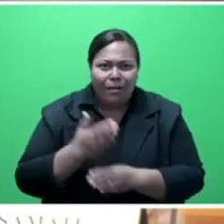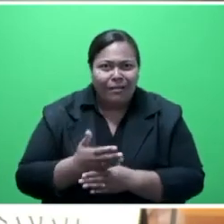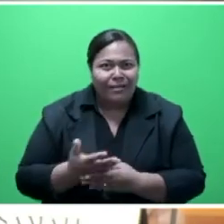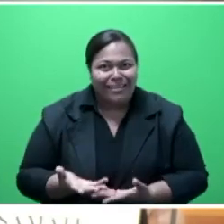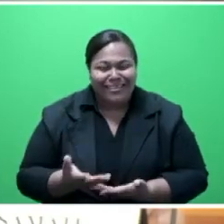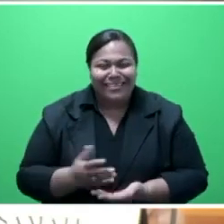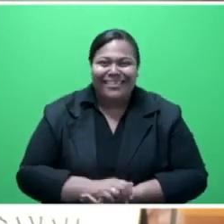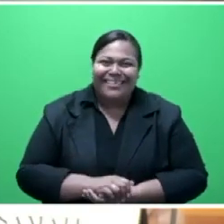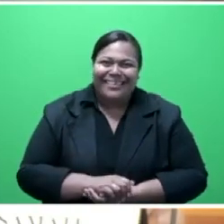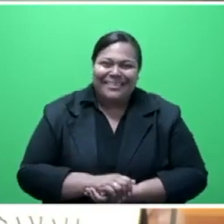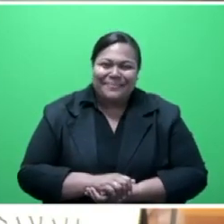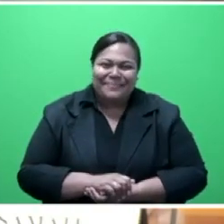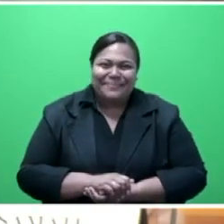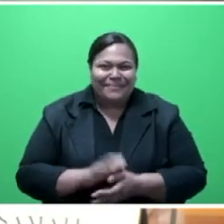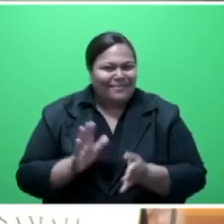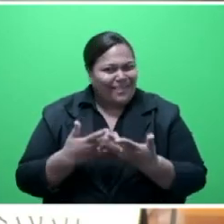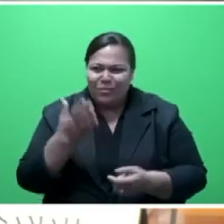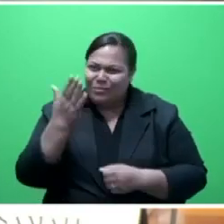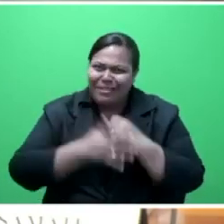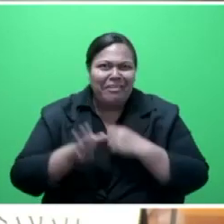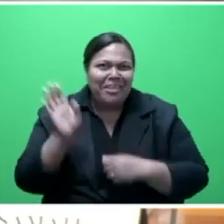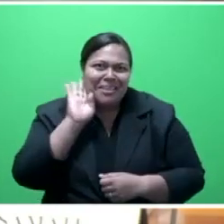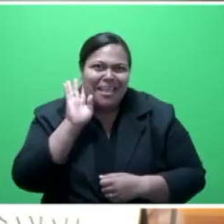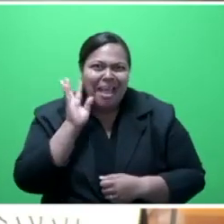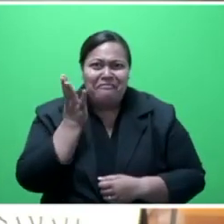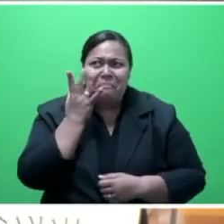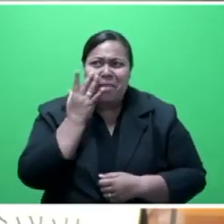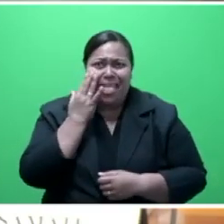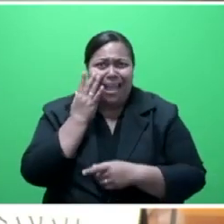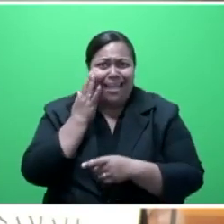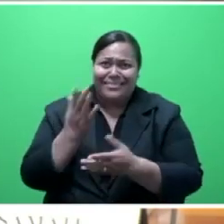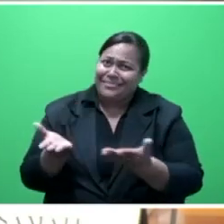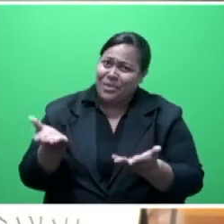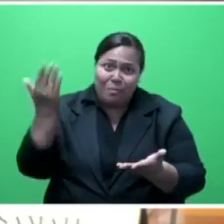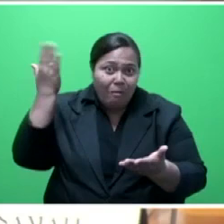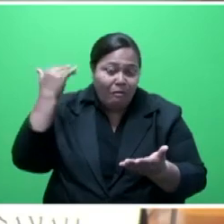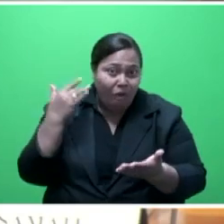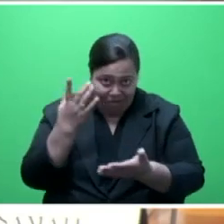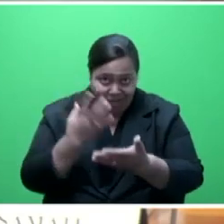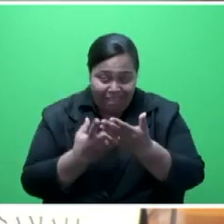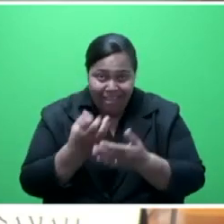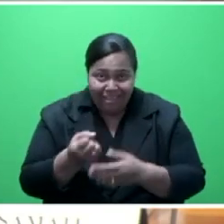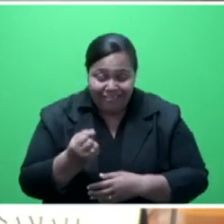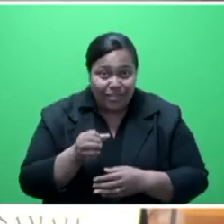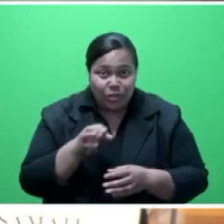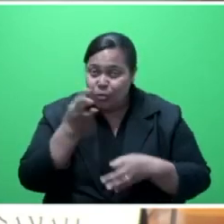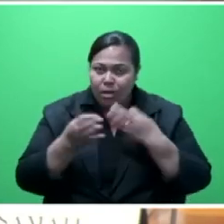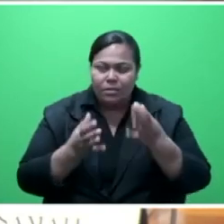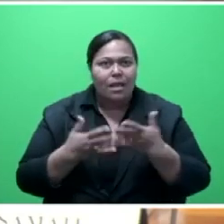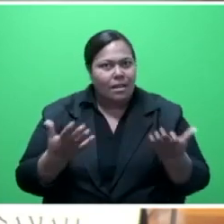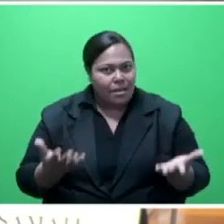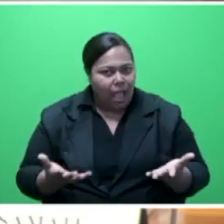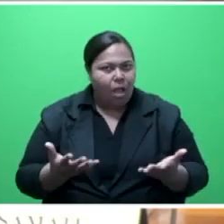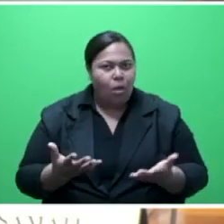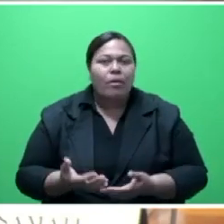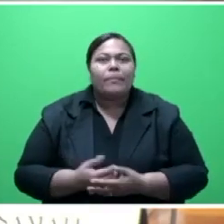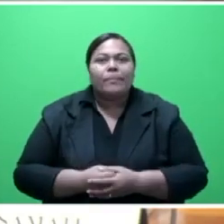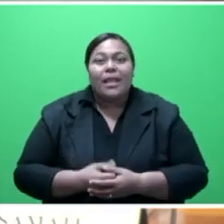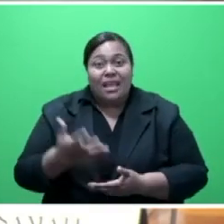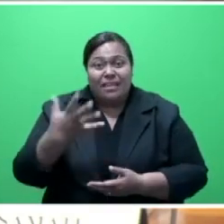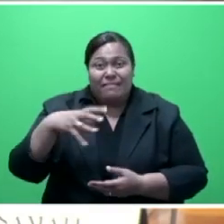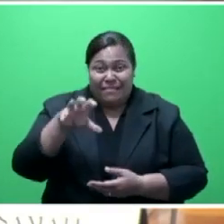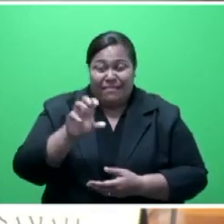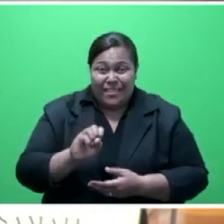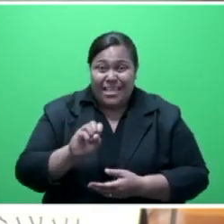more apt to our present situation. That's why a 150% tax deduction will be available to all hotels and